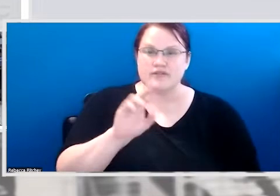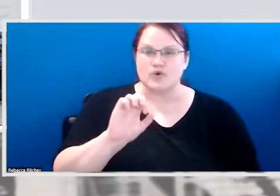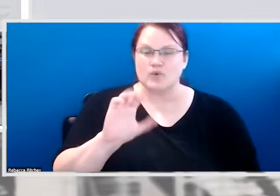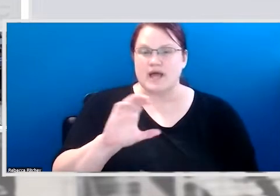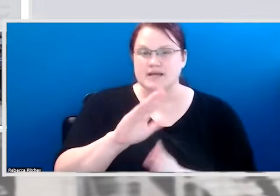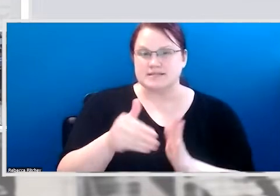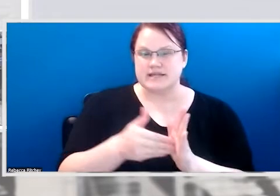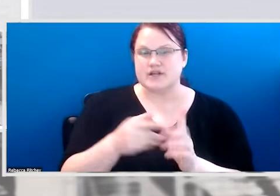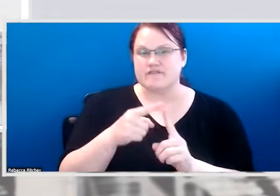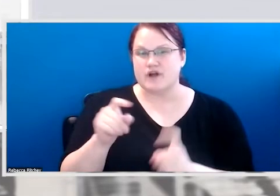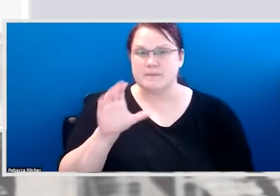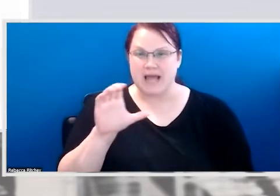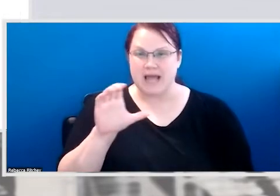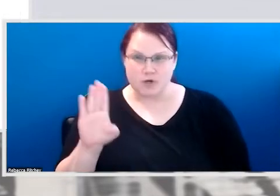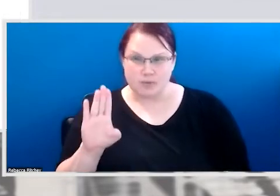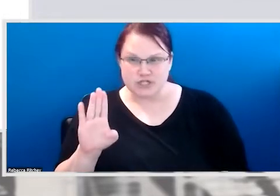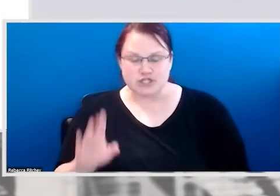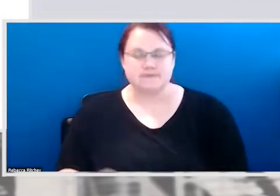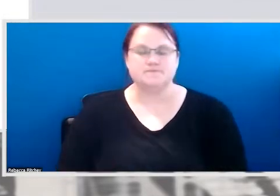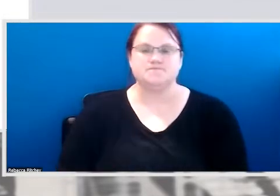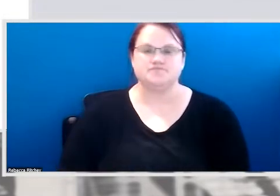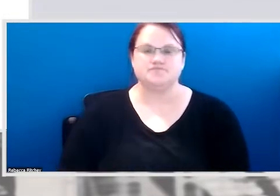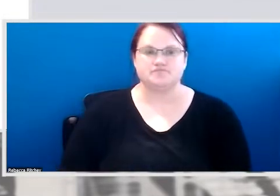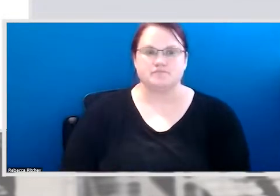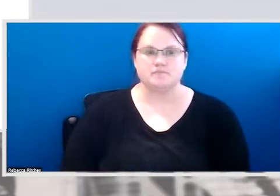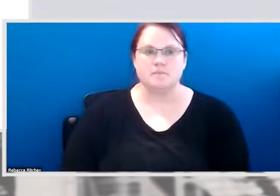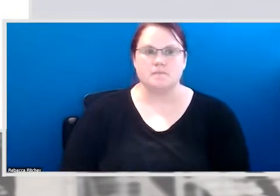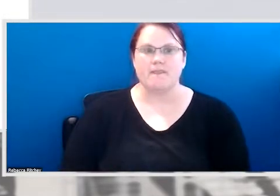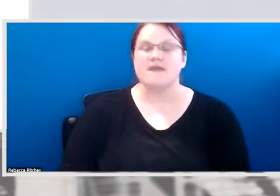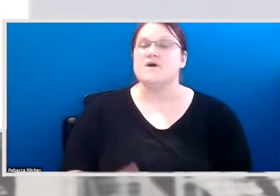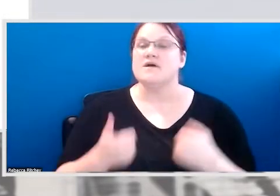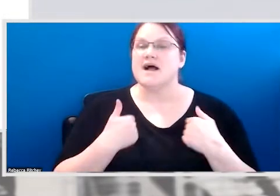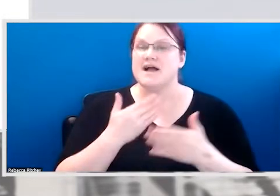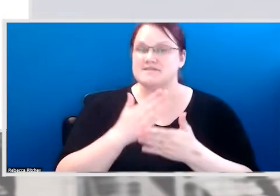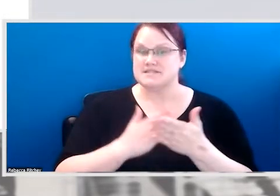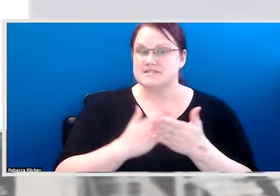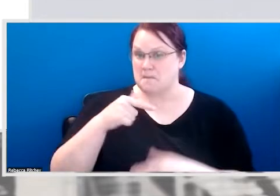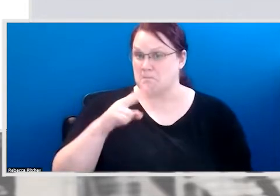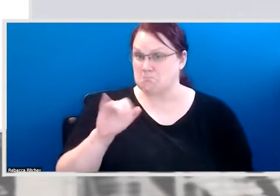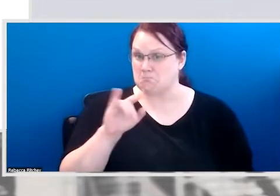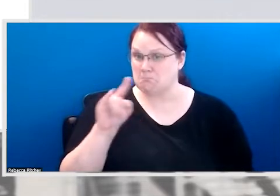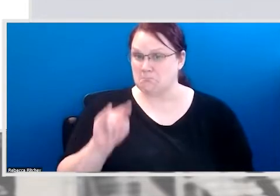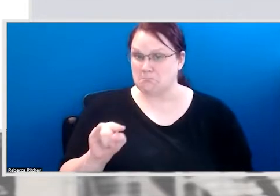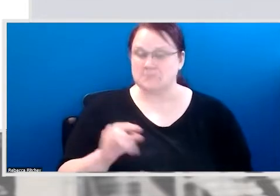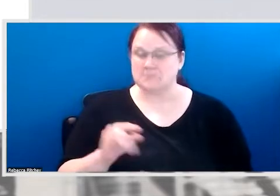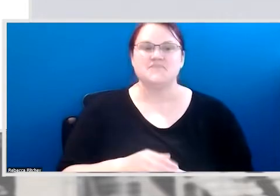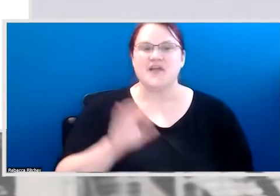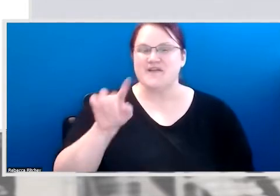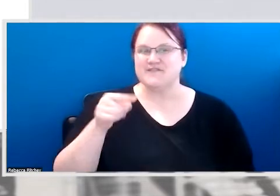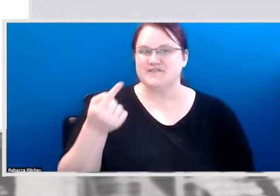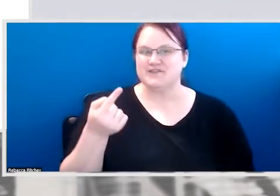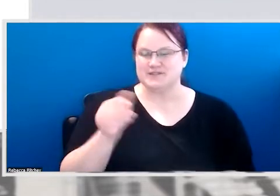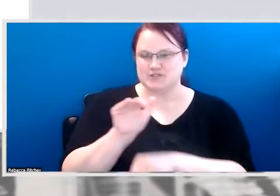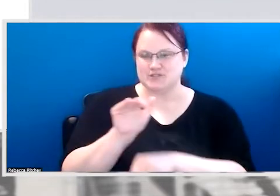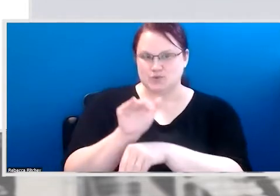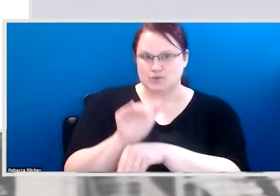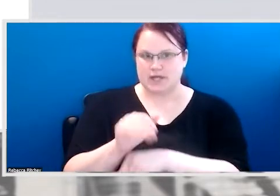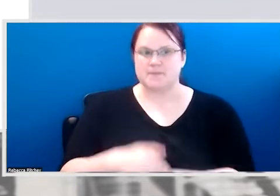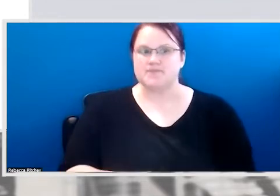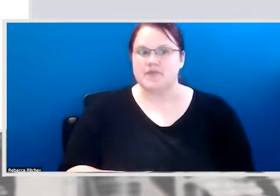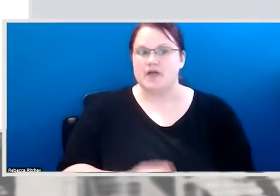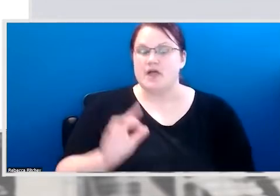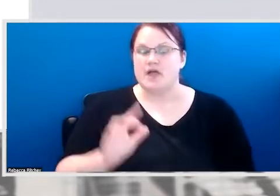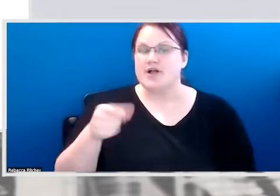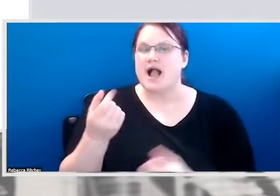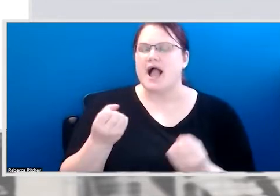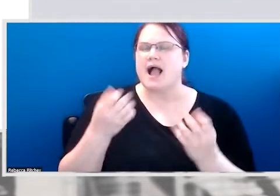out of capital. So to keep everybody on your toes, we're going to have some polls throughout the night. This is going to be our first one. So the first poll question